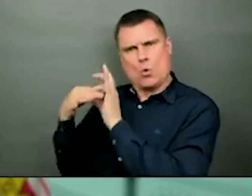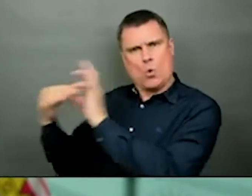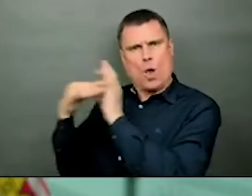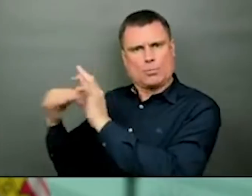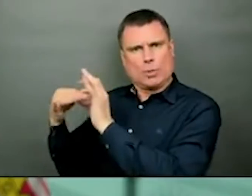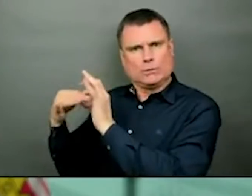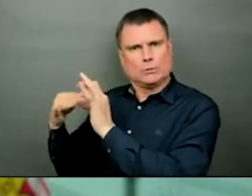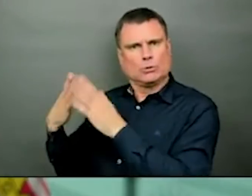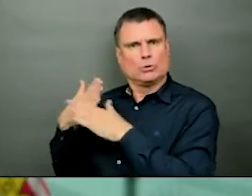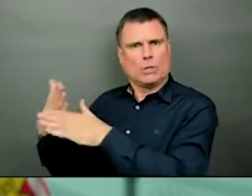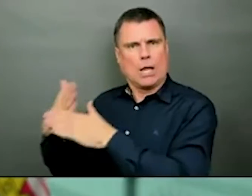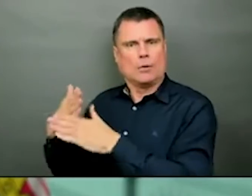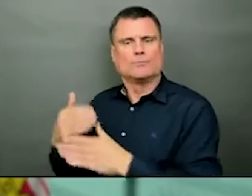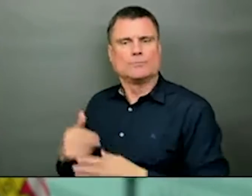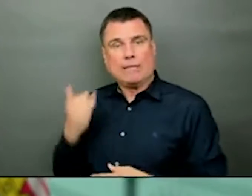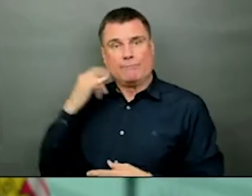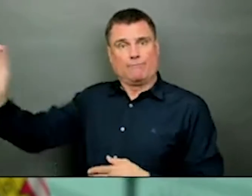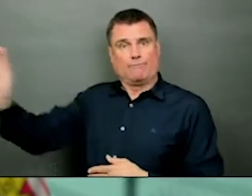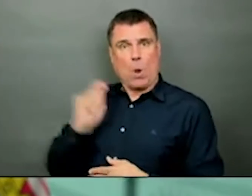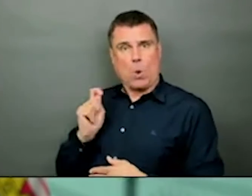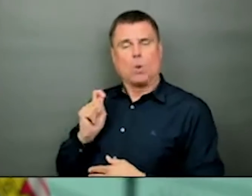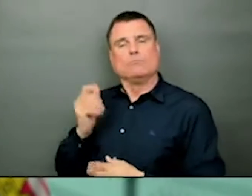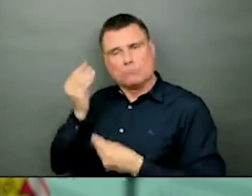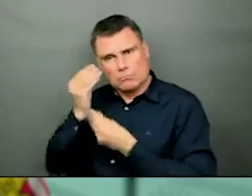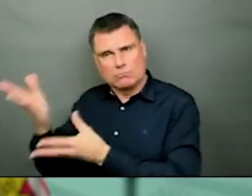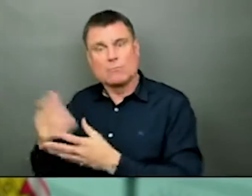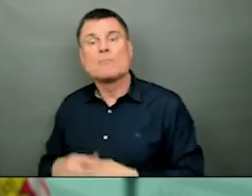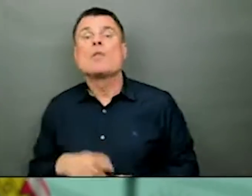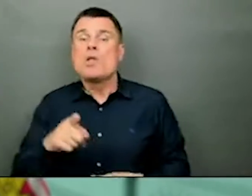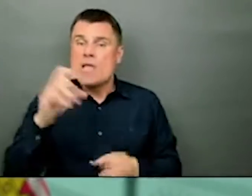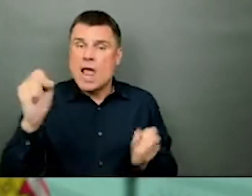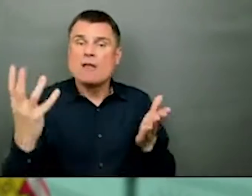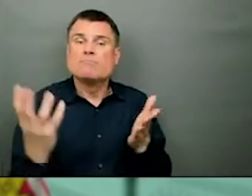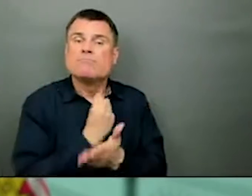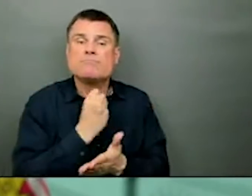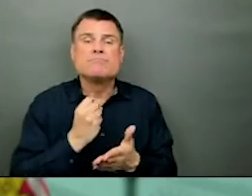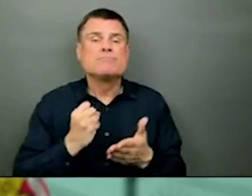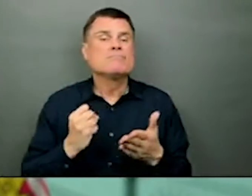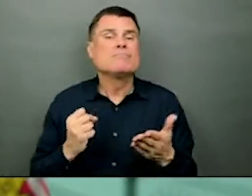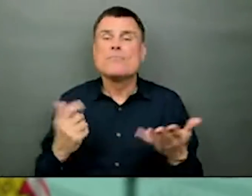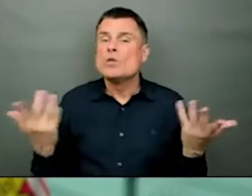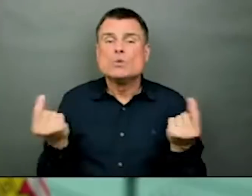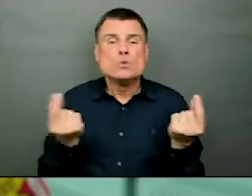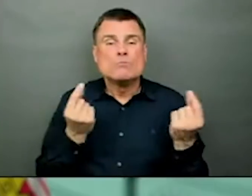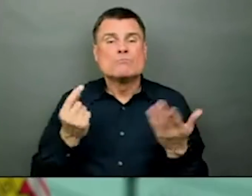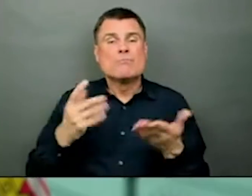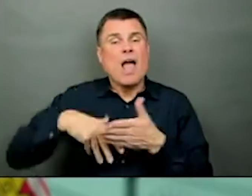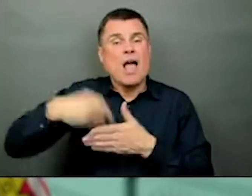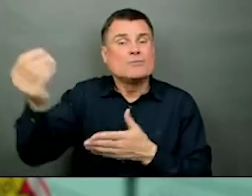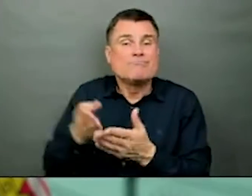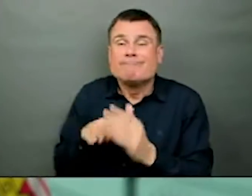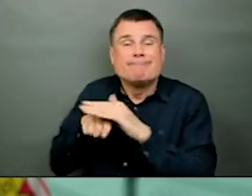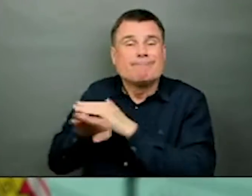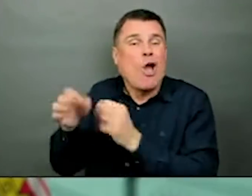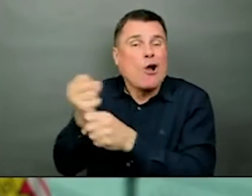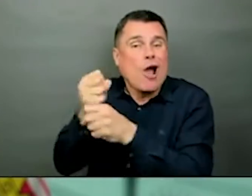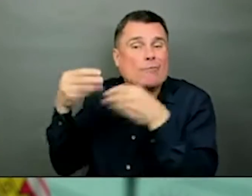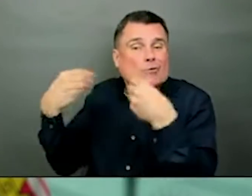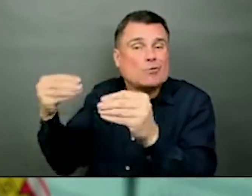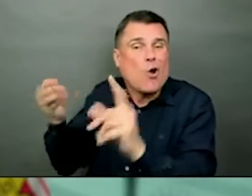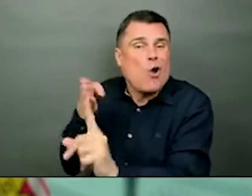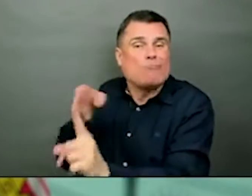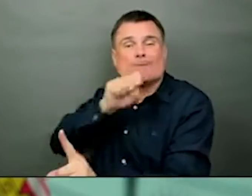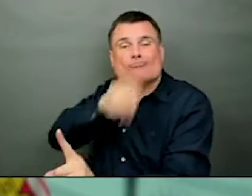health. We can pick up a coffee from our favorite coffee shop. We can get outside for a hike or a snowshoe. We can see a friend for a walk and get a